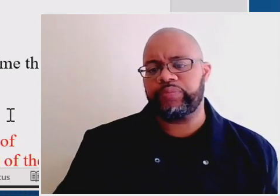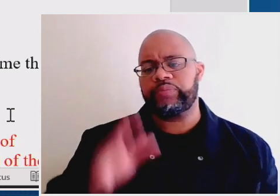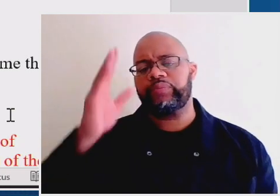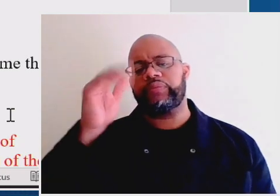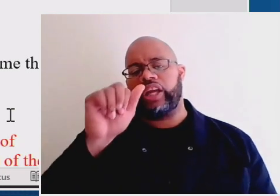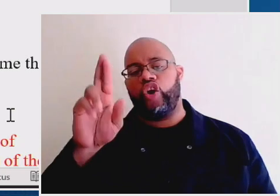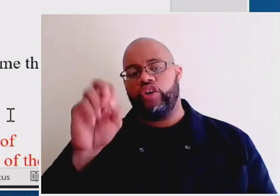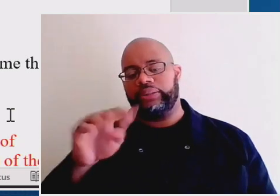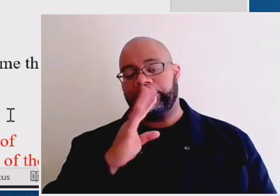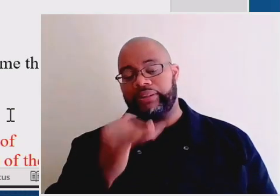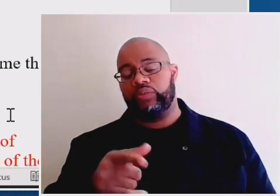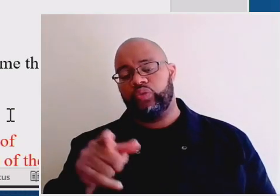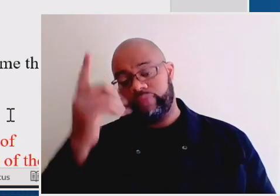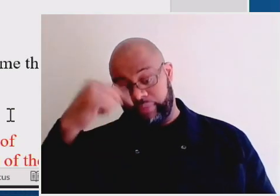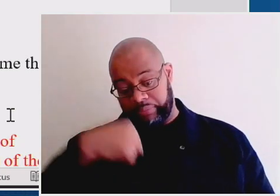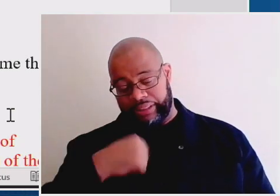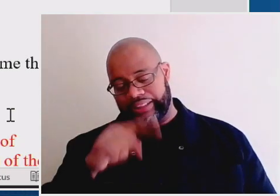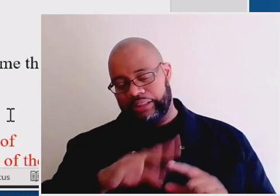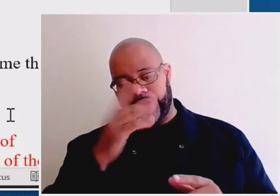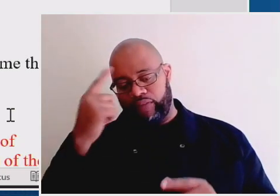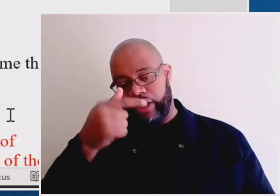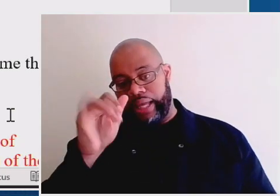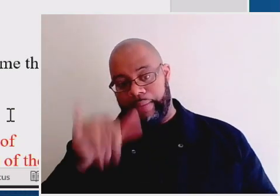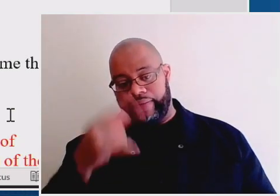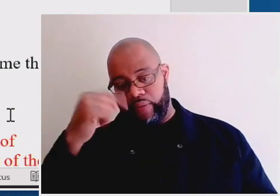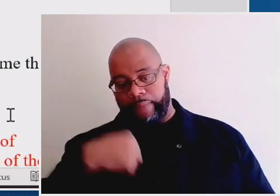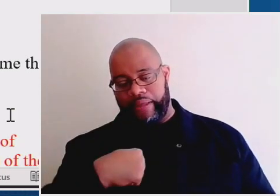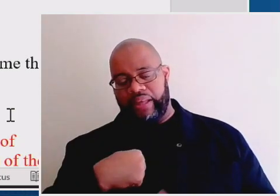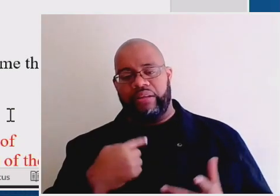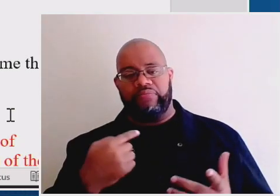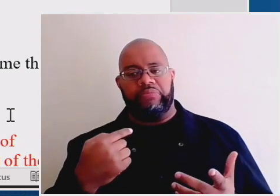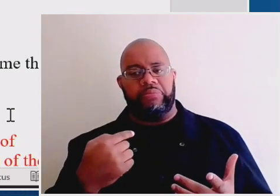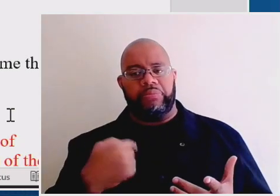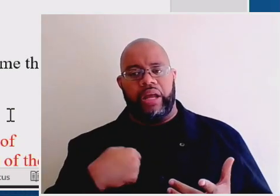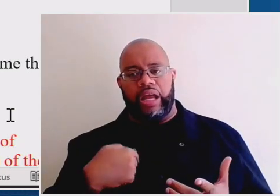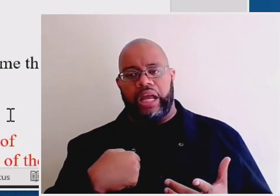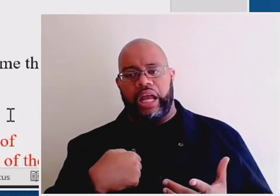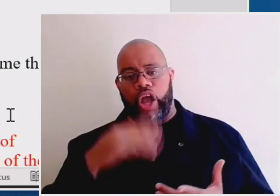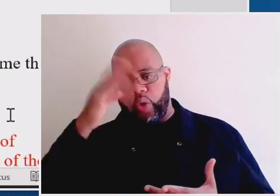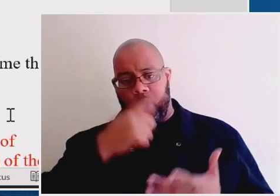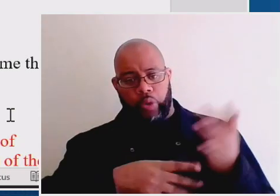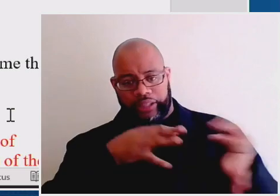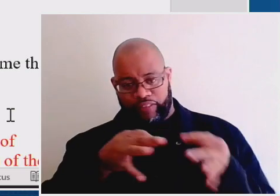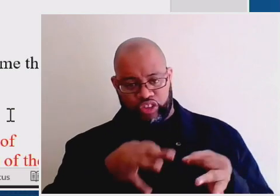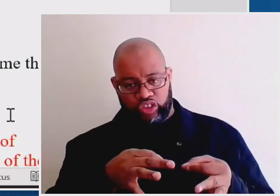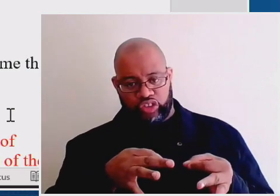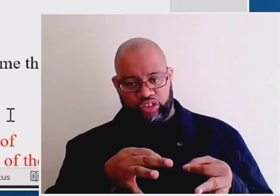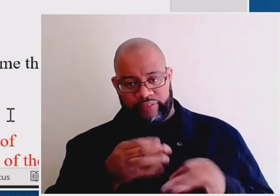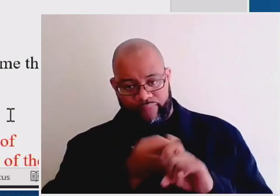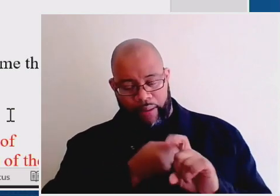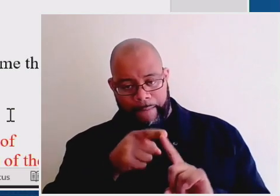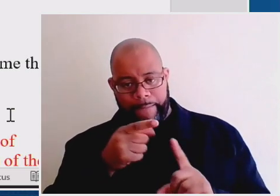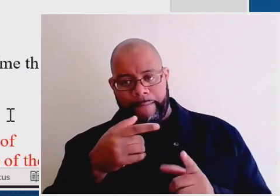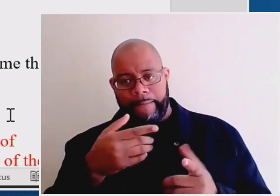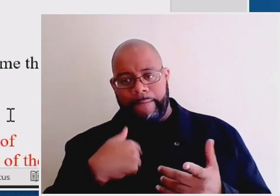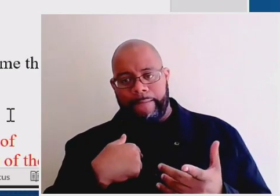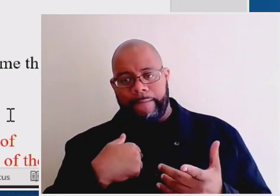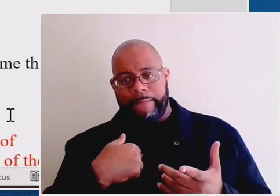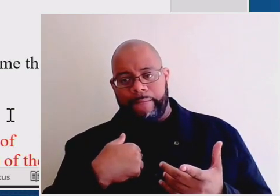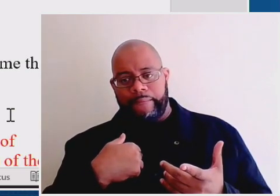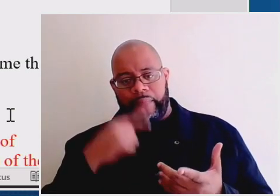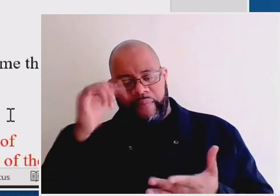For me, I can't speak for Gaby, but for me, I know where the definition is coming from. I'm sure Gaby does too. I think